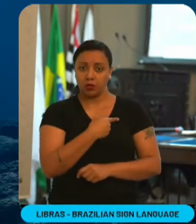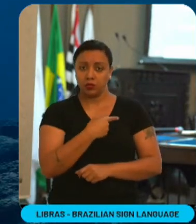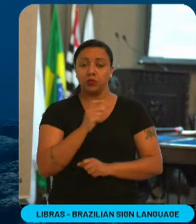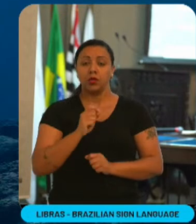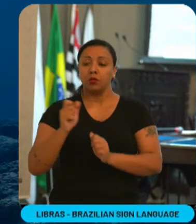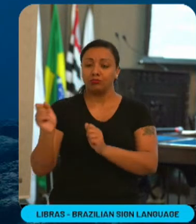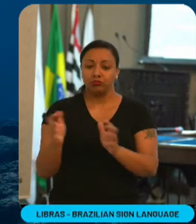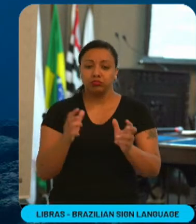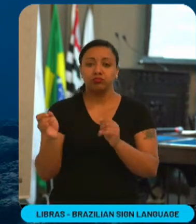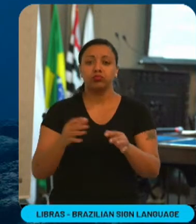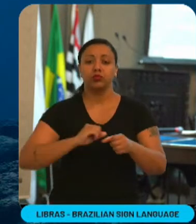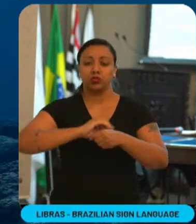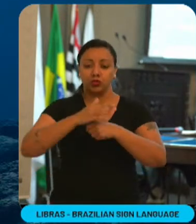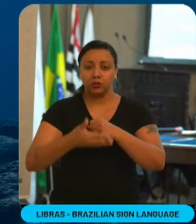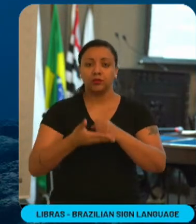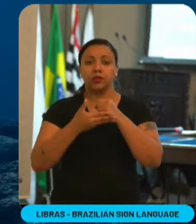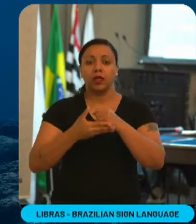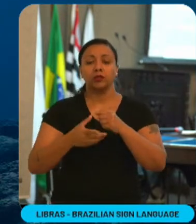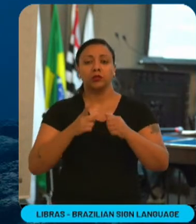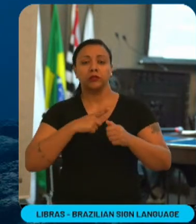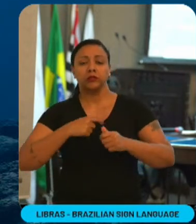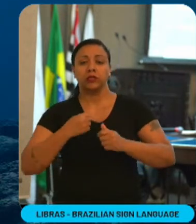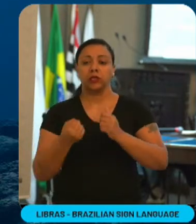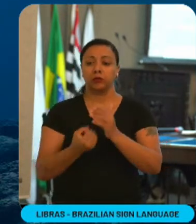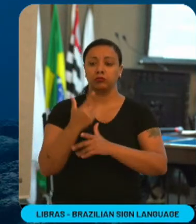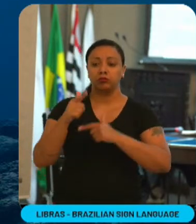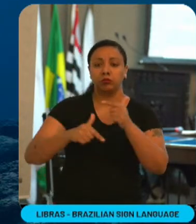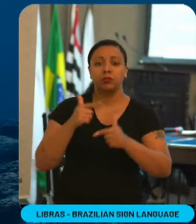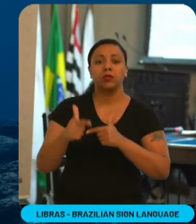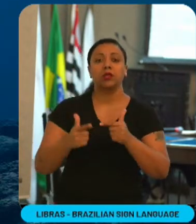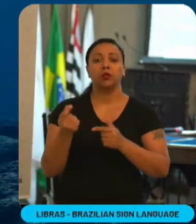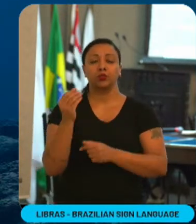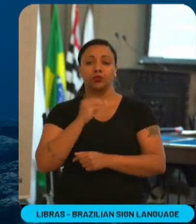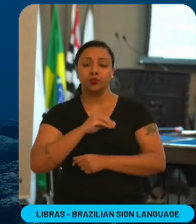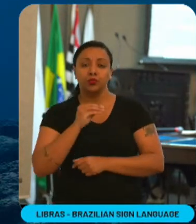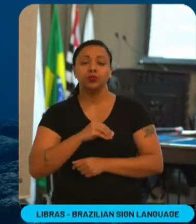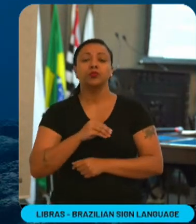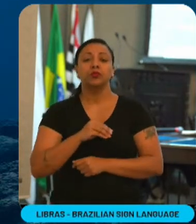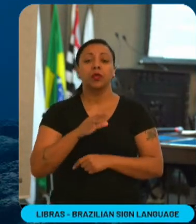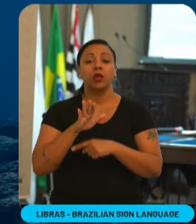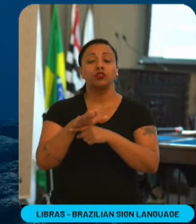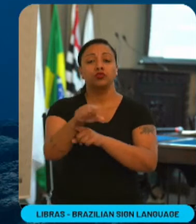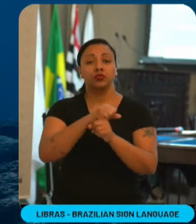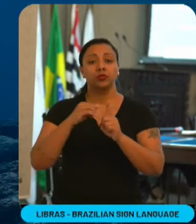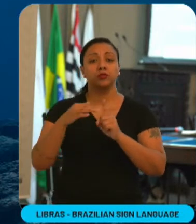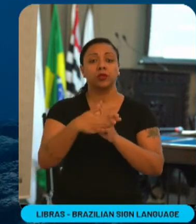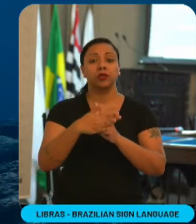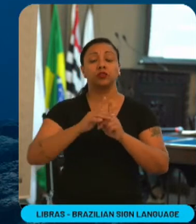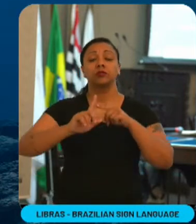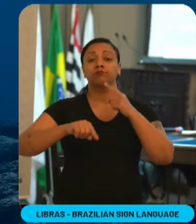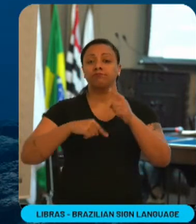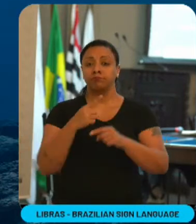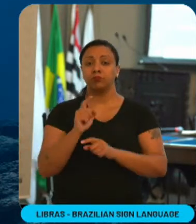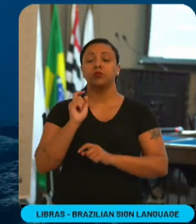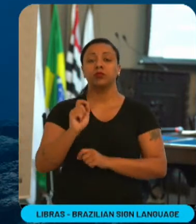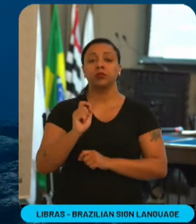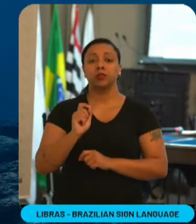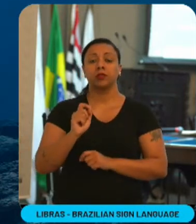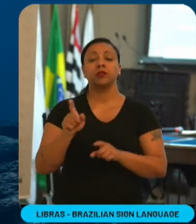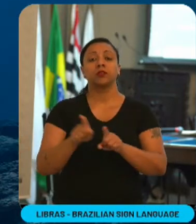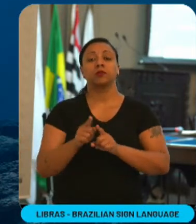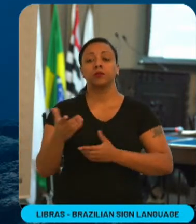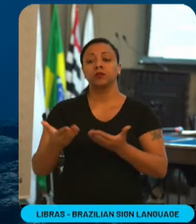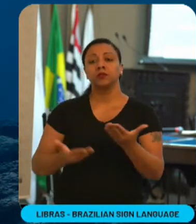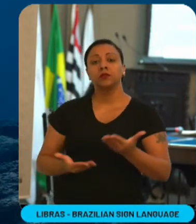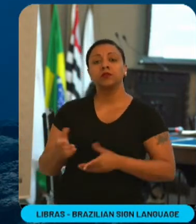we need, and what is the ocean that we want? It's an ocean that is productive, sustainable, that generates